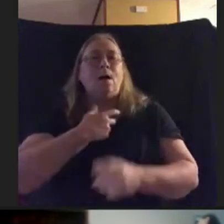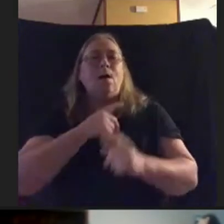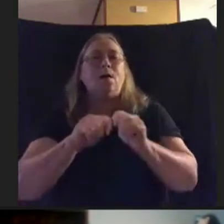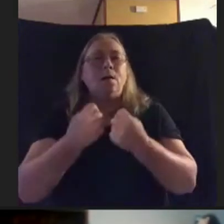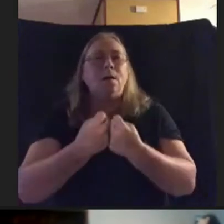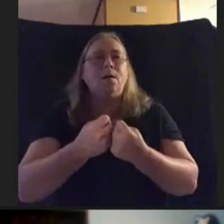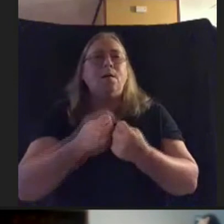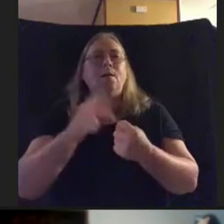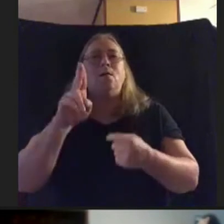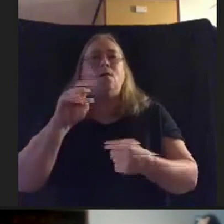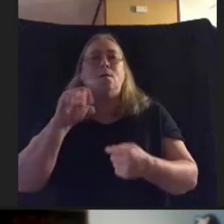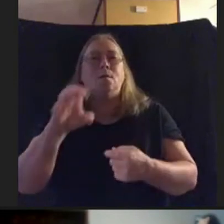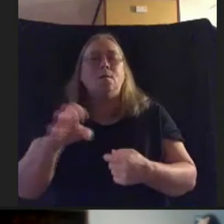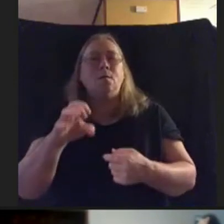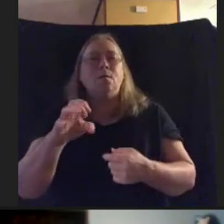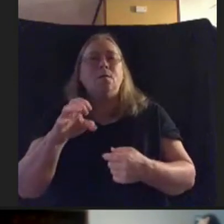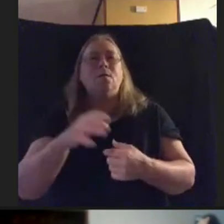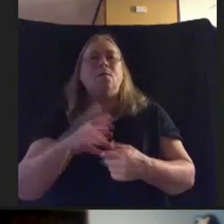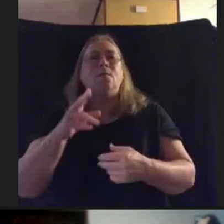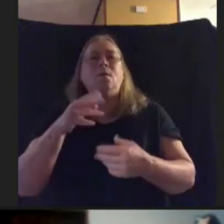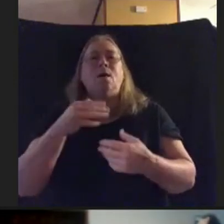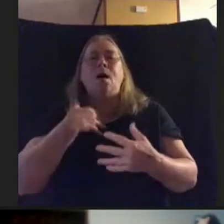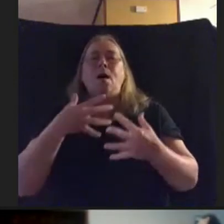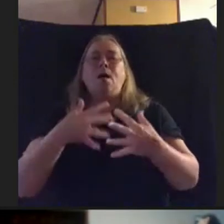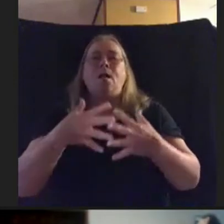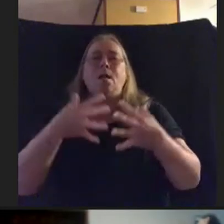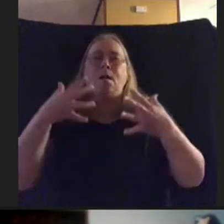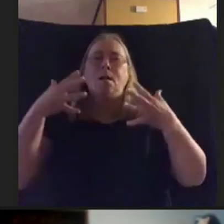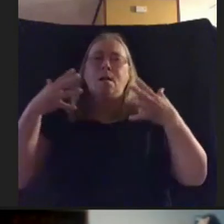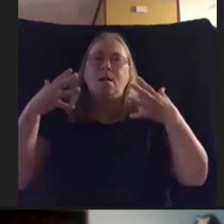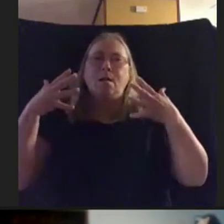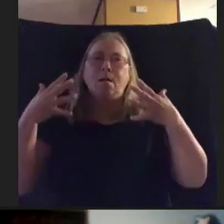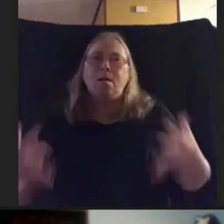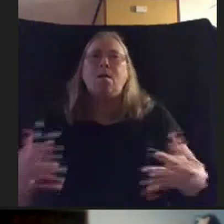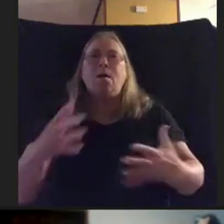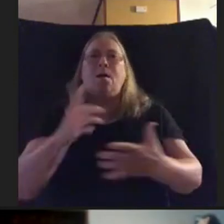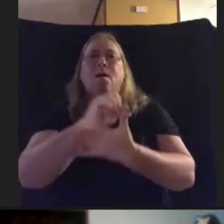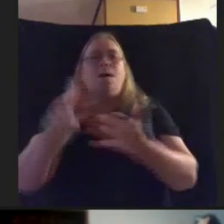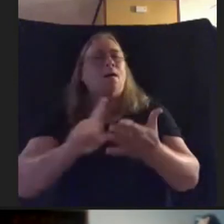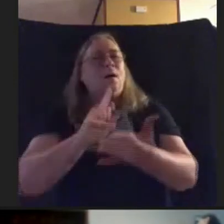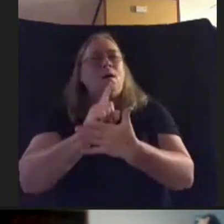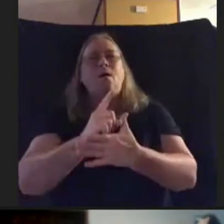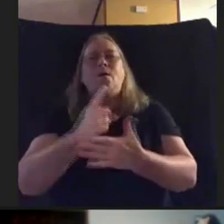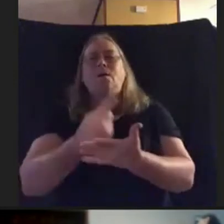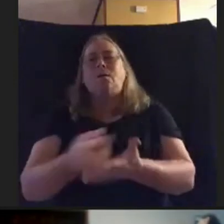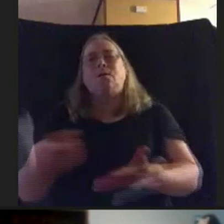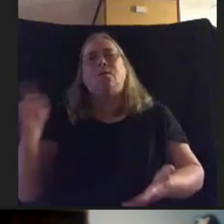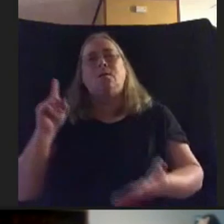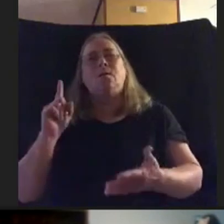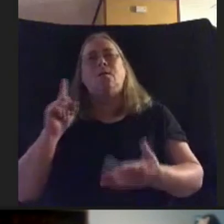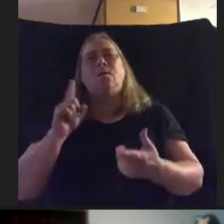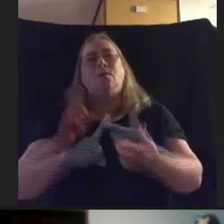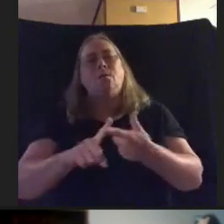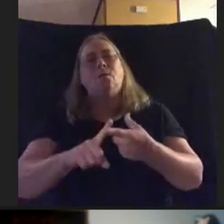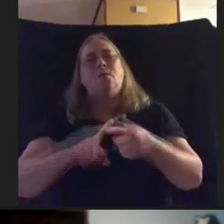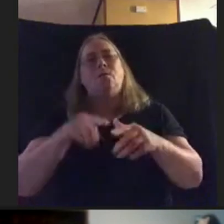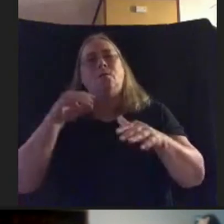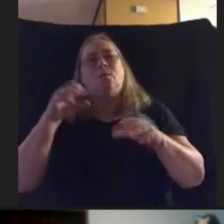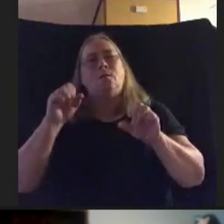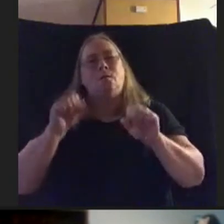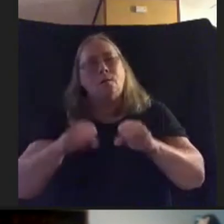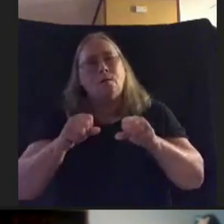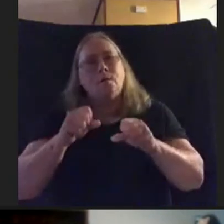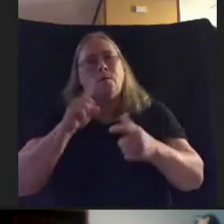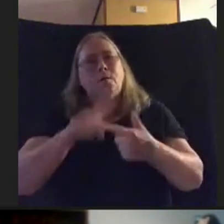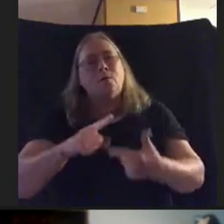and NEMA, have worked tons and tons and tons of hours last weekend to accommodate a lot more people. So we're